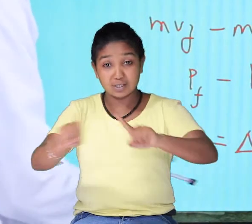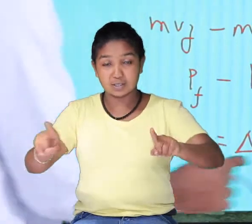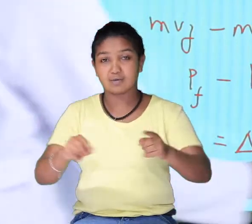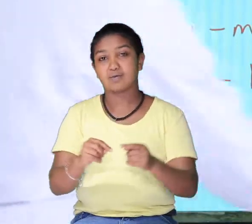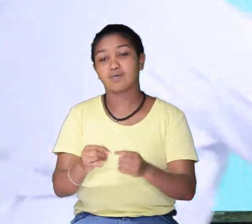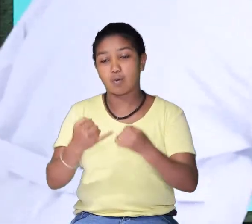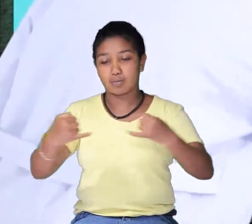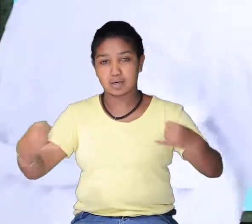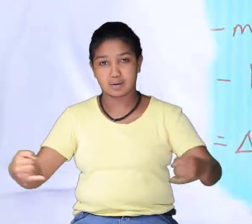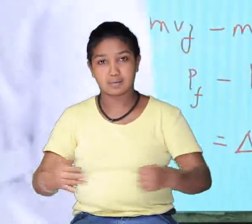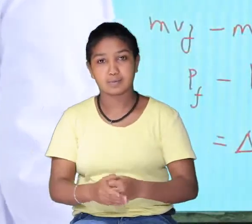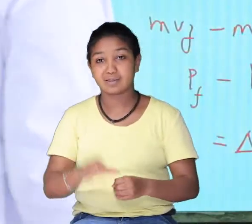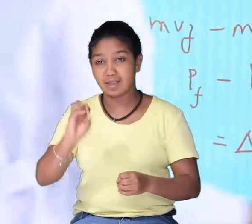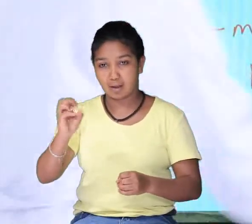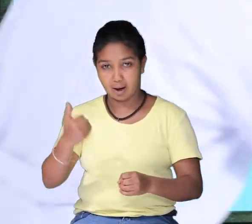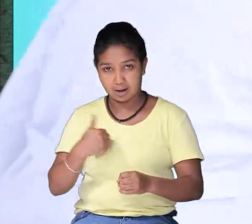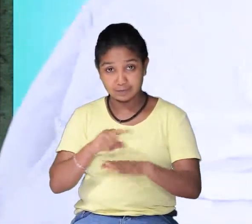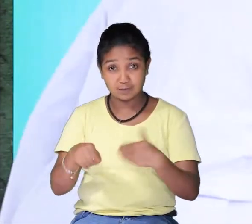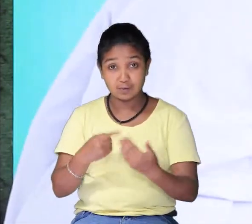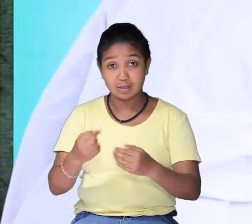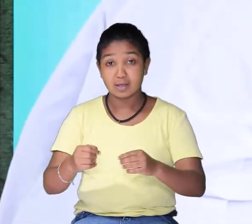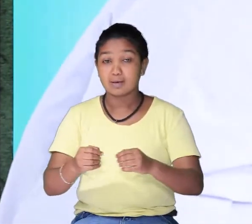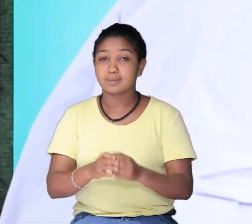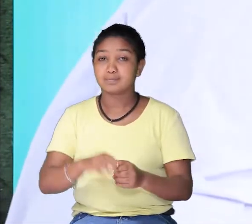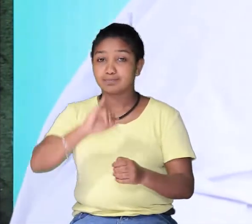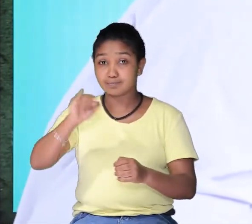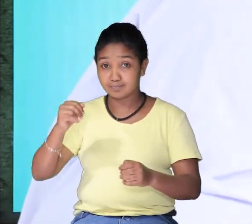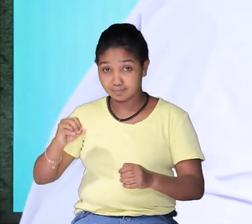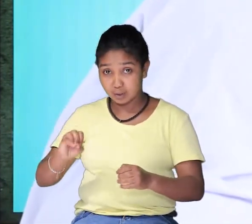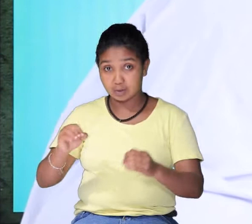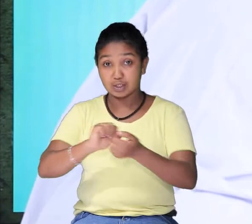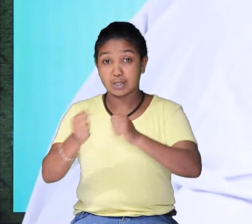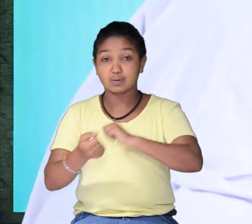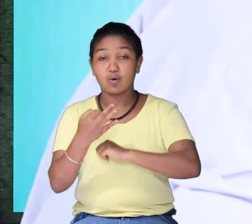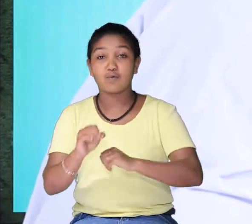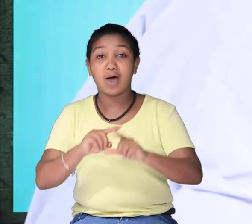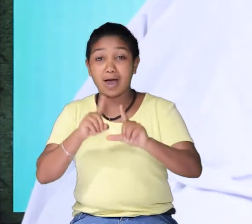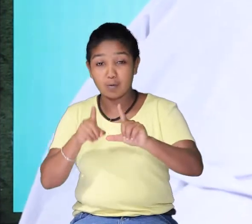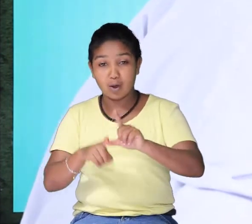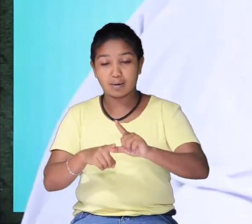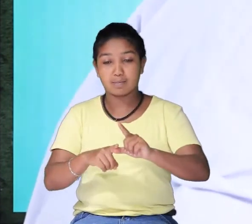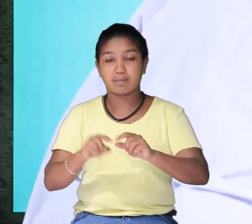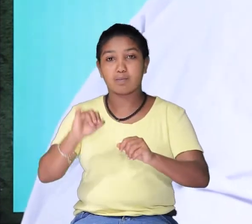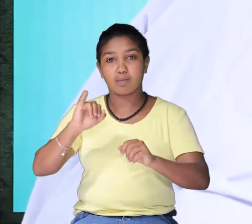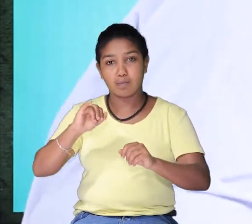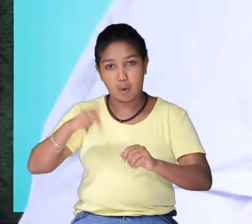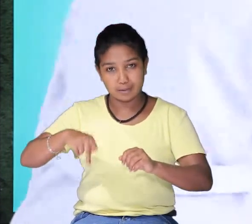from linear impulse, we have theta here. So angular impulse is a measure of change of angular